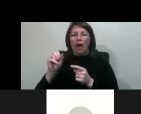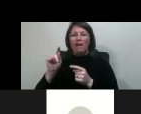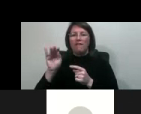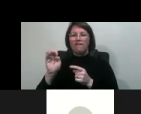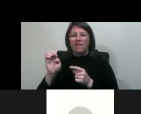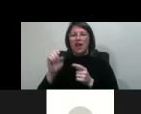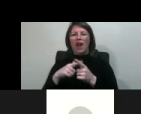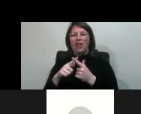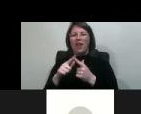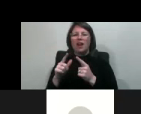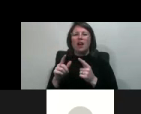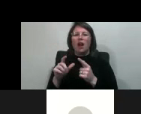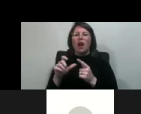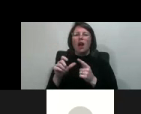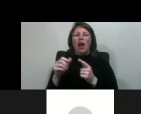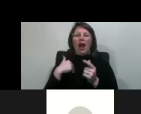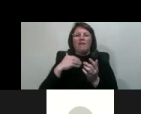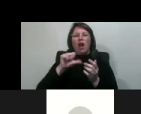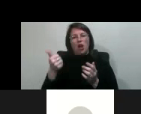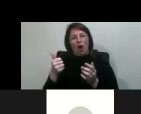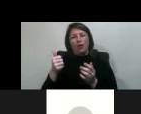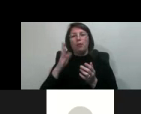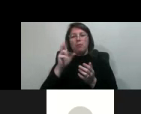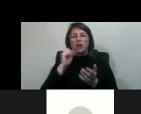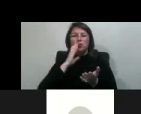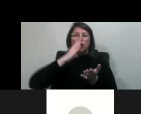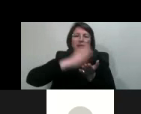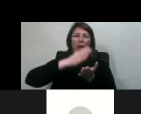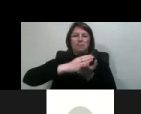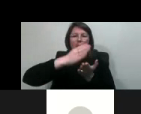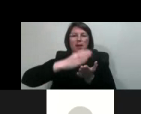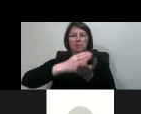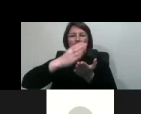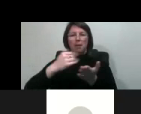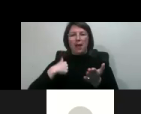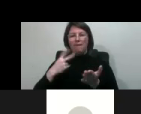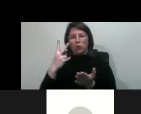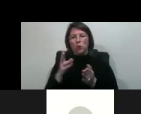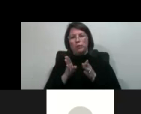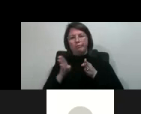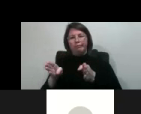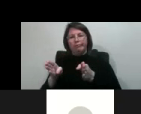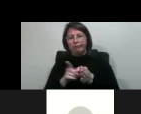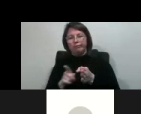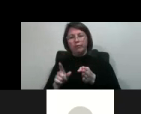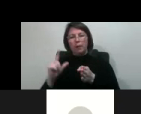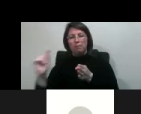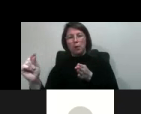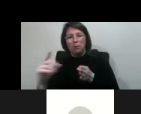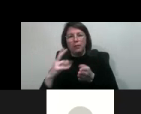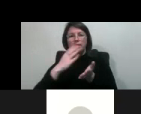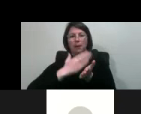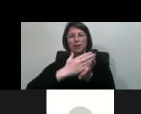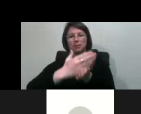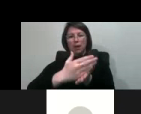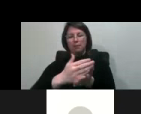of the stops, the West Concord, the Concord, the Lincolns, et cetera, in. We will have sufficient buses to make sure that we